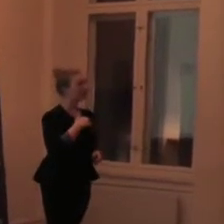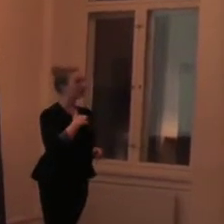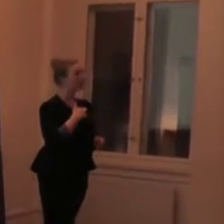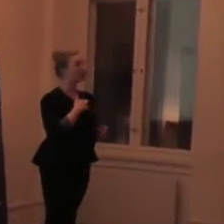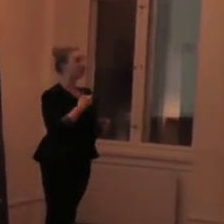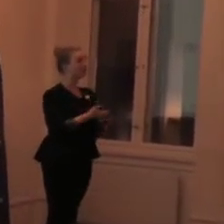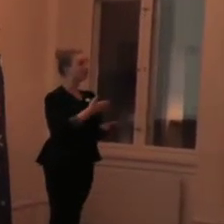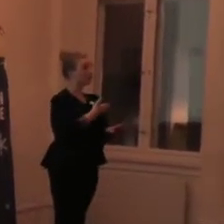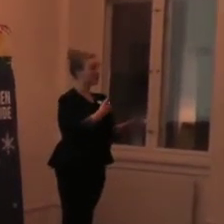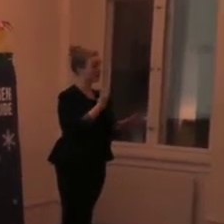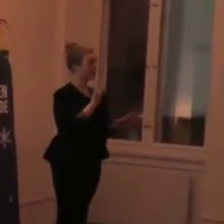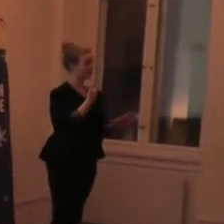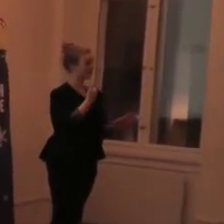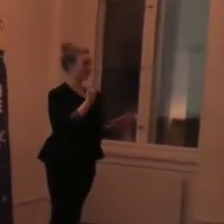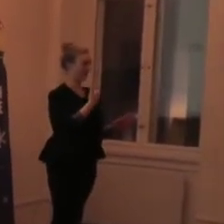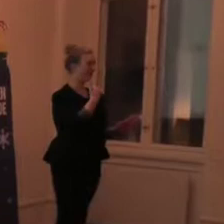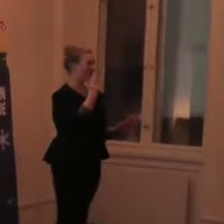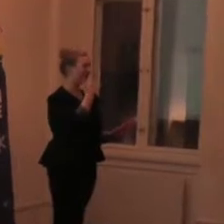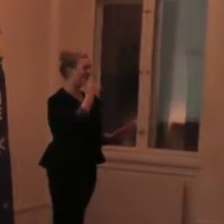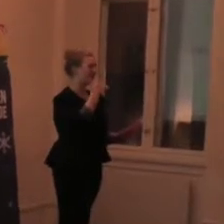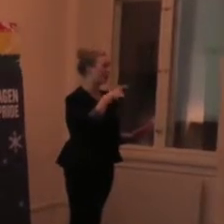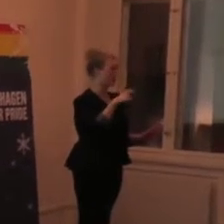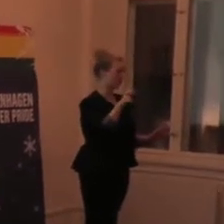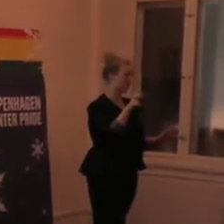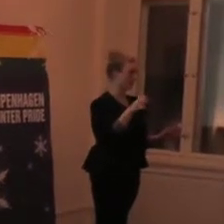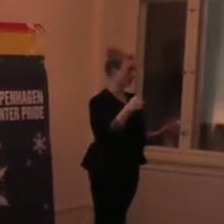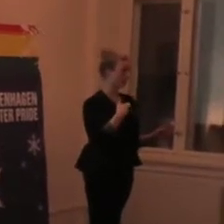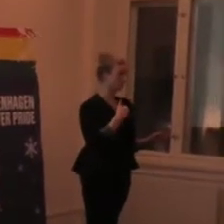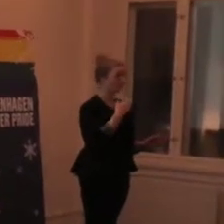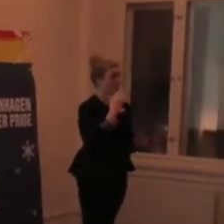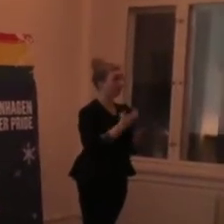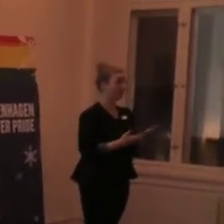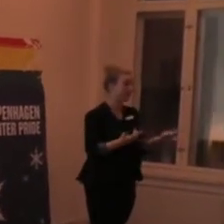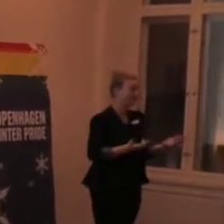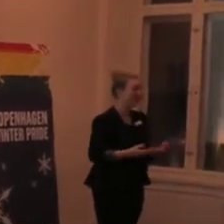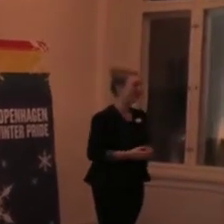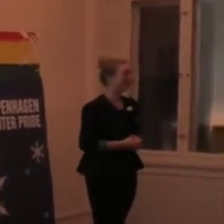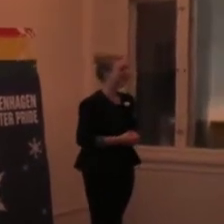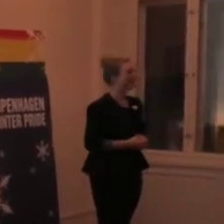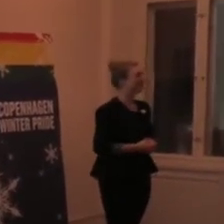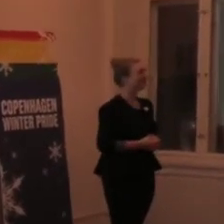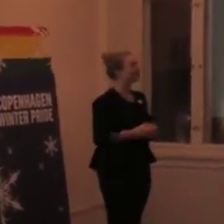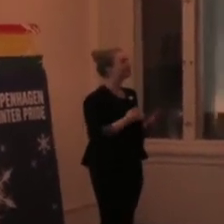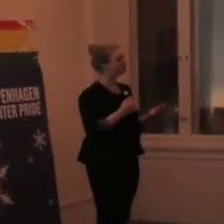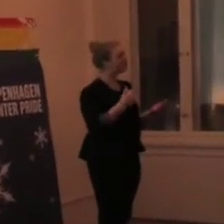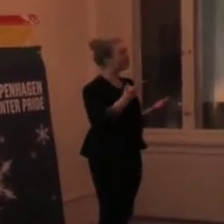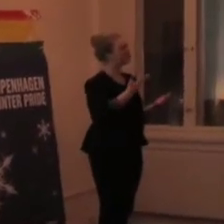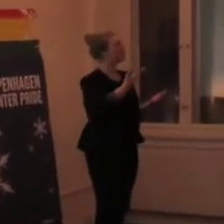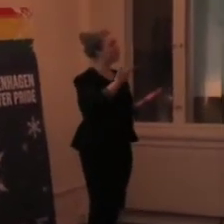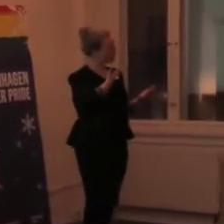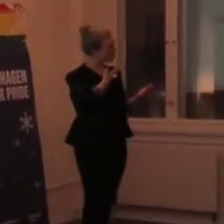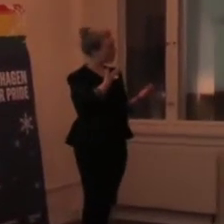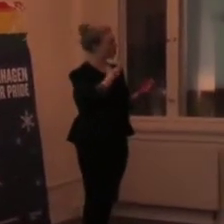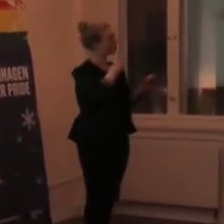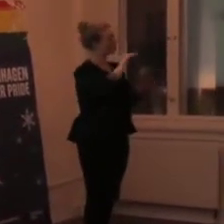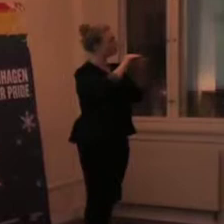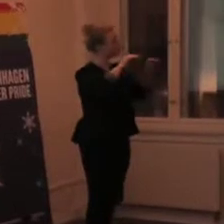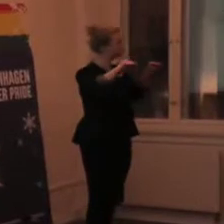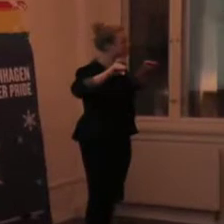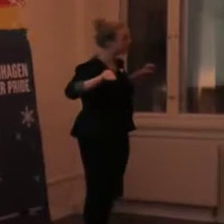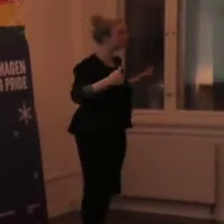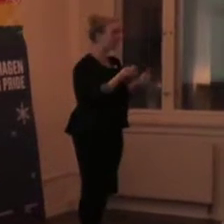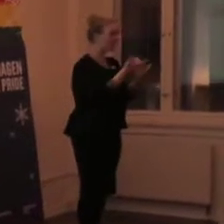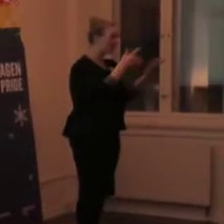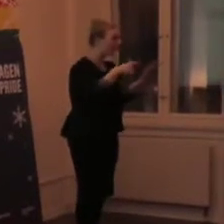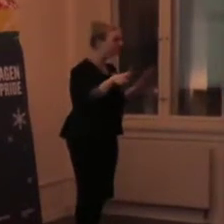have haters, so that's a good sign. So we're going to try to reach out to more people and